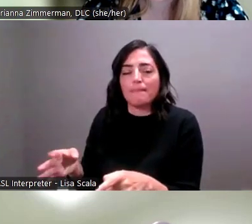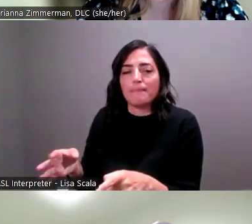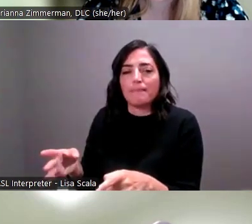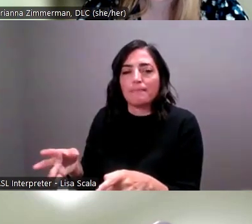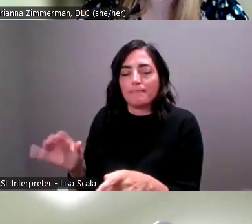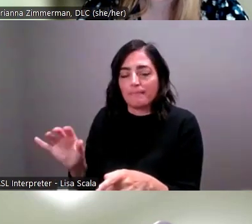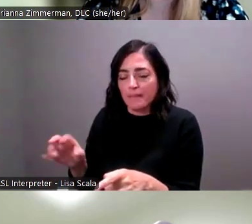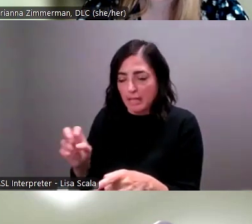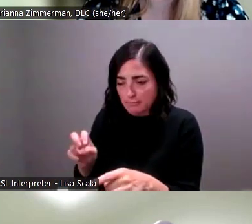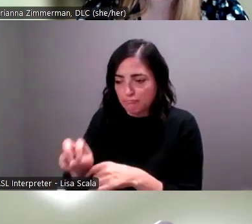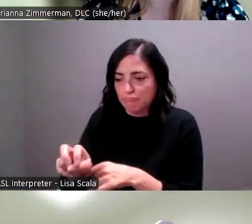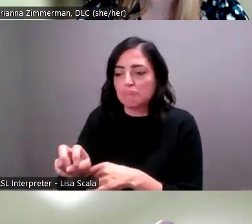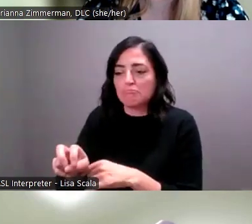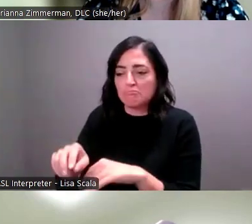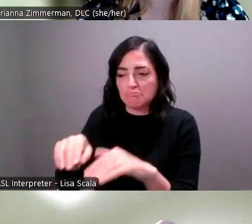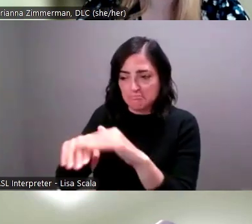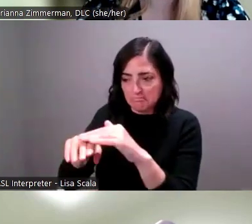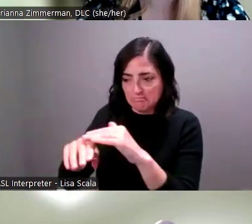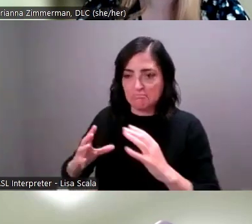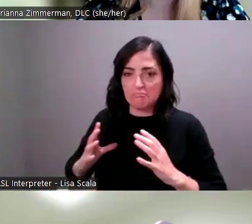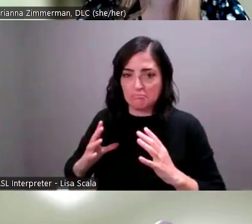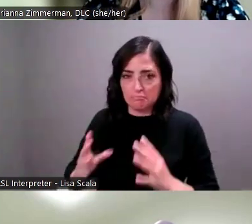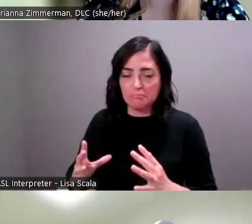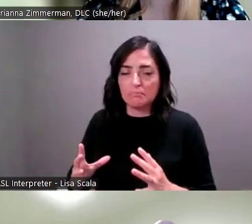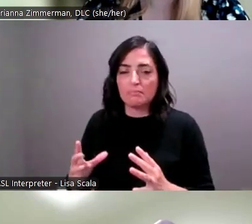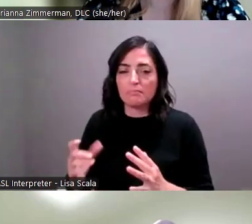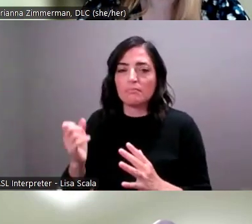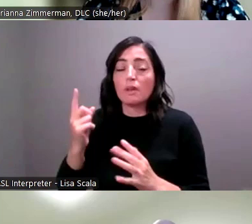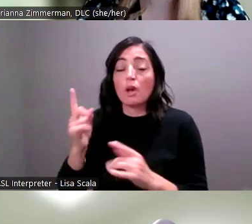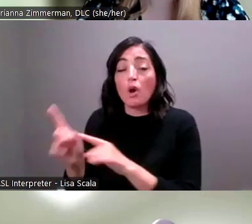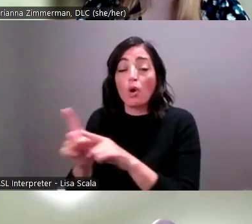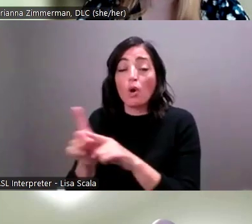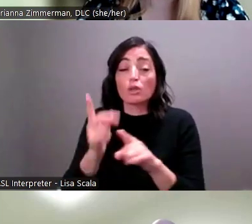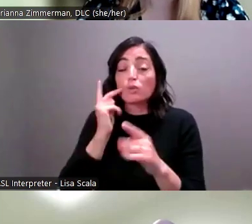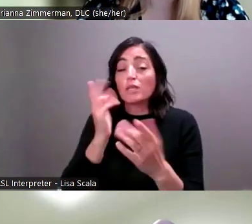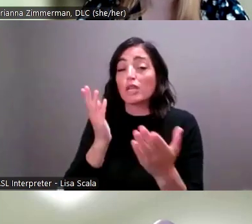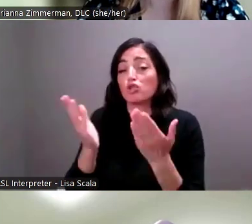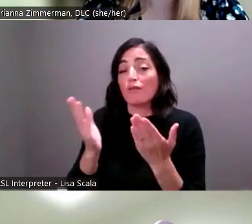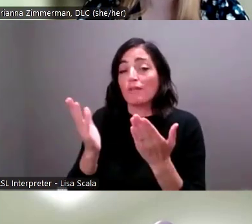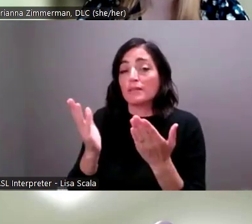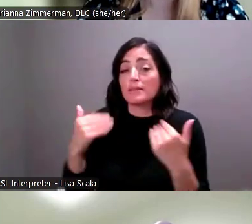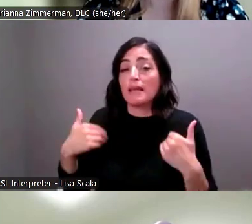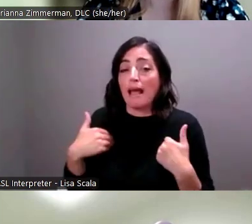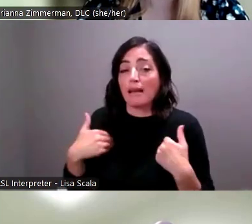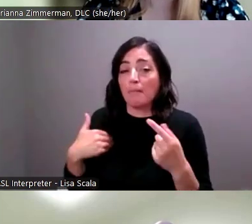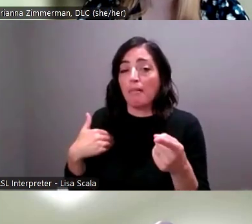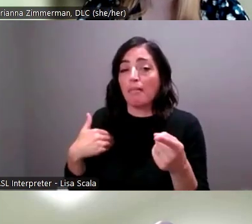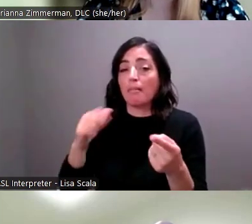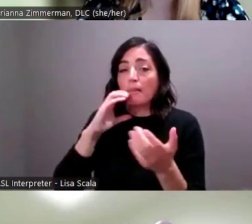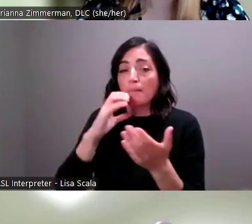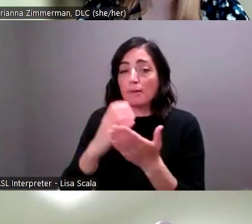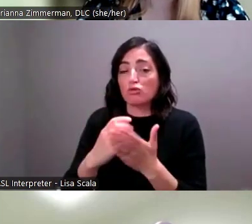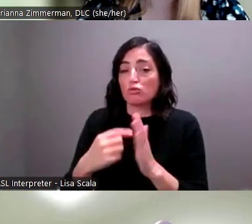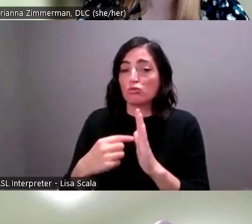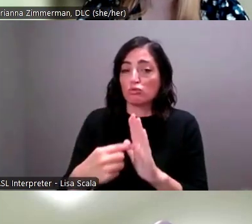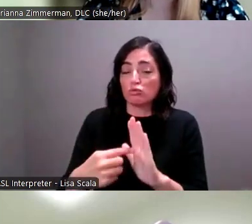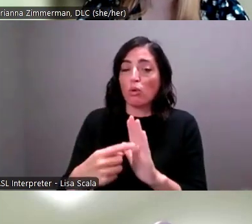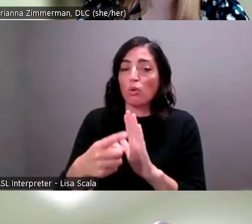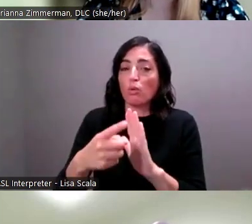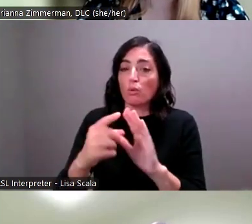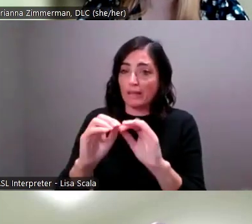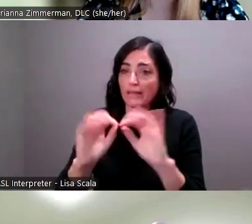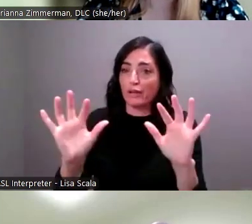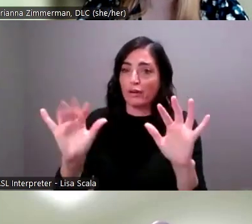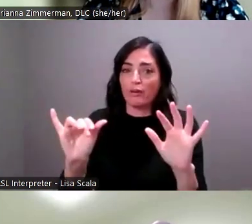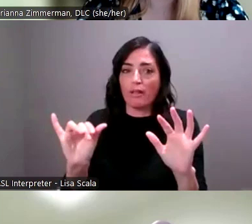this ballot marking box. We also have a service animal in this photograph to just sort of make it clear